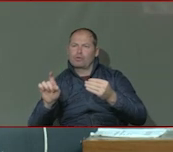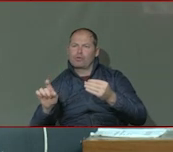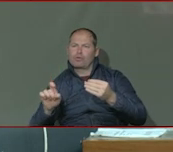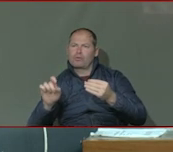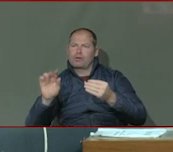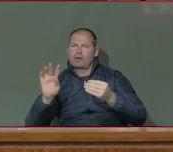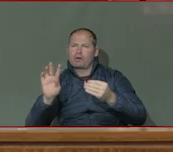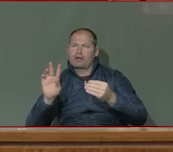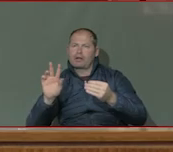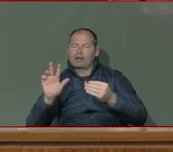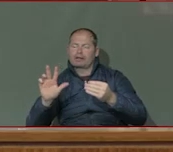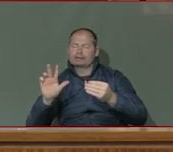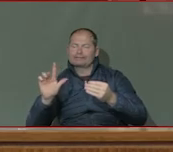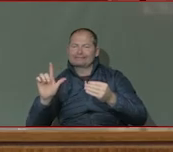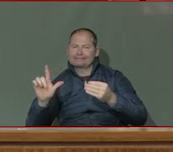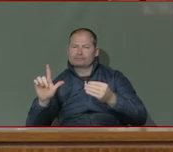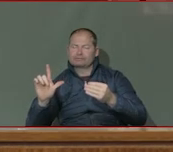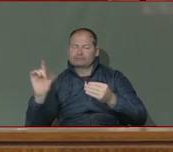81,87 degrees